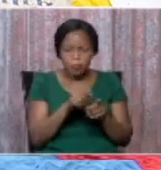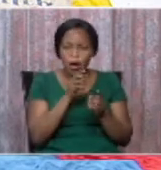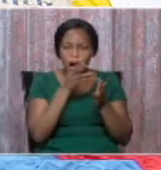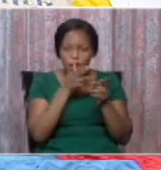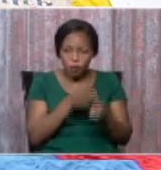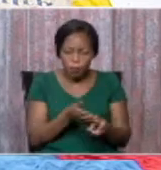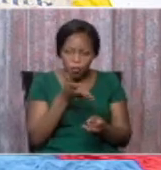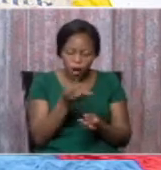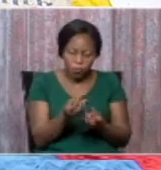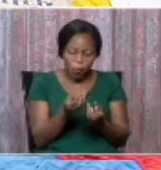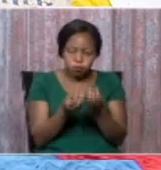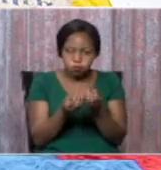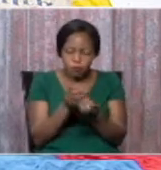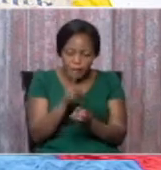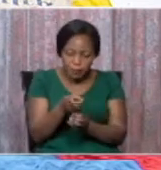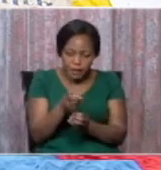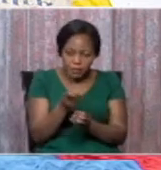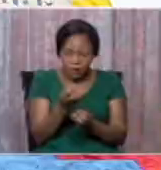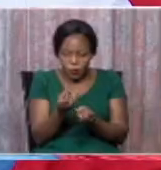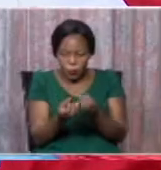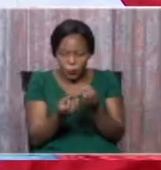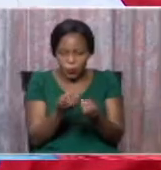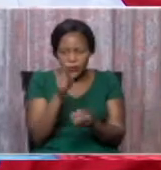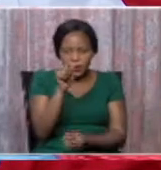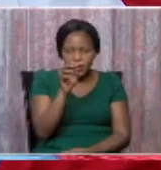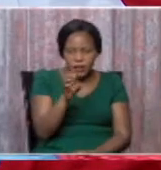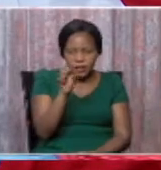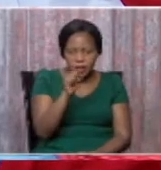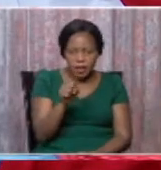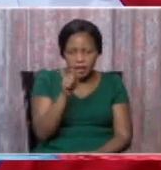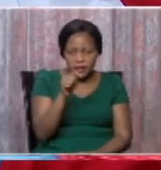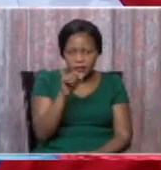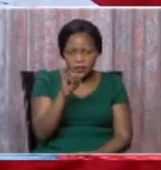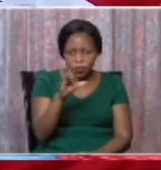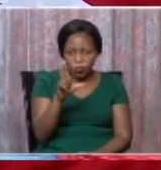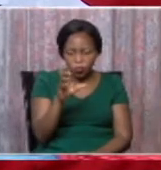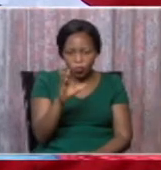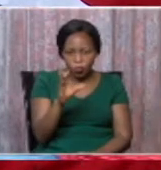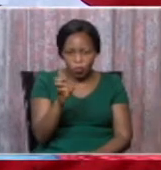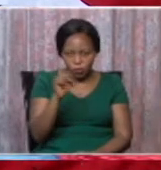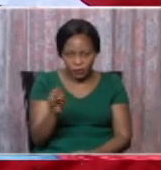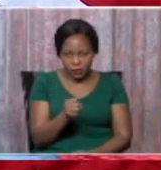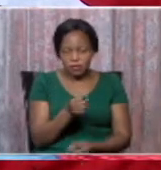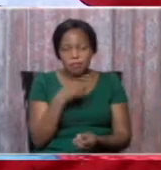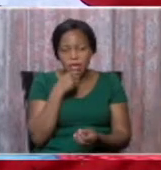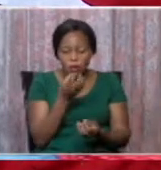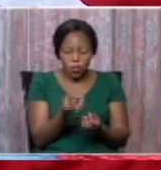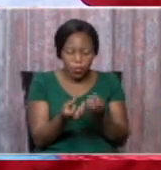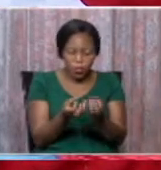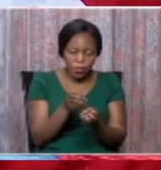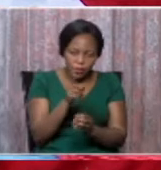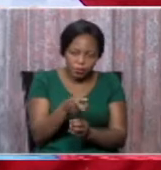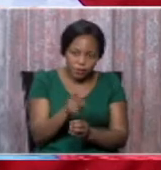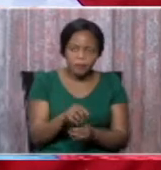one that gives you your beards, your muscles, your... But it all starts in the brain. In